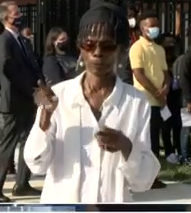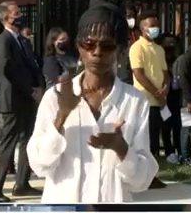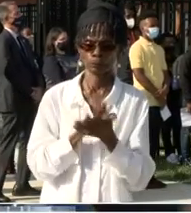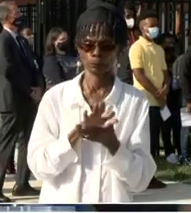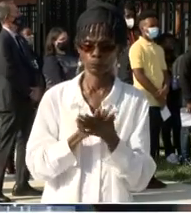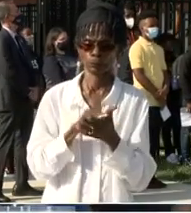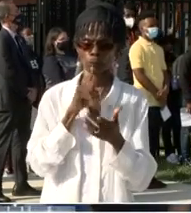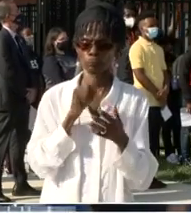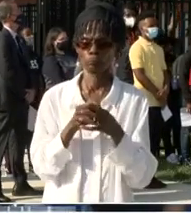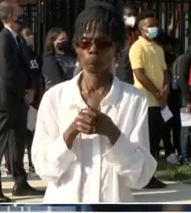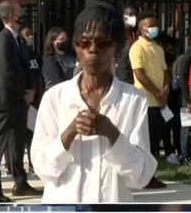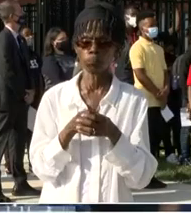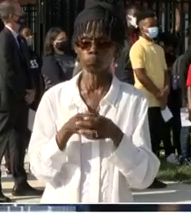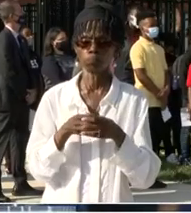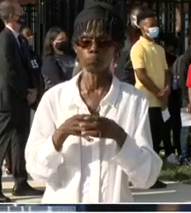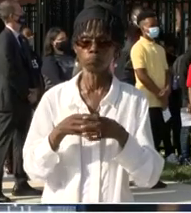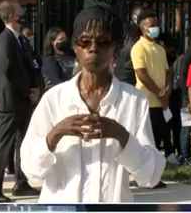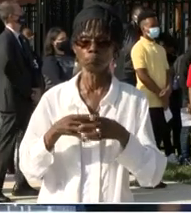have modernized